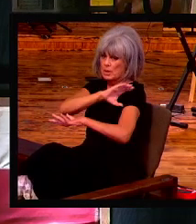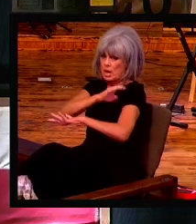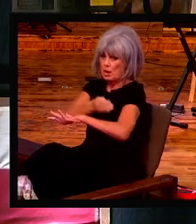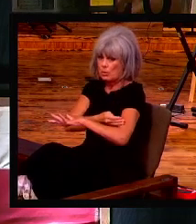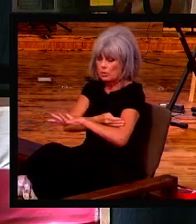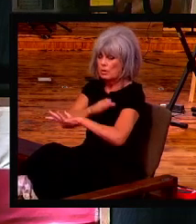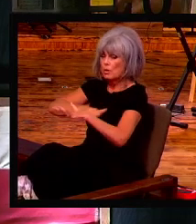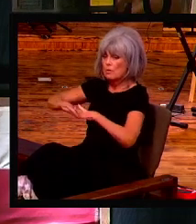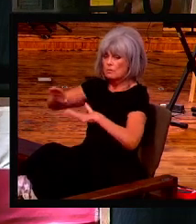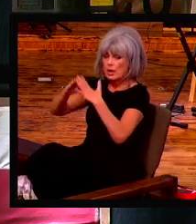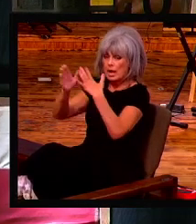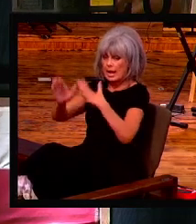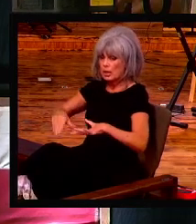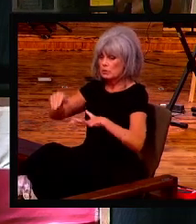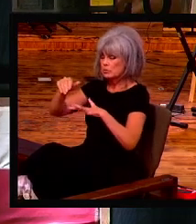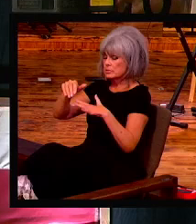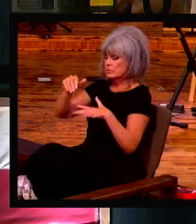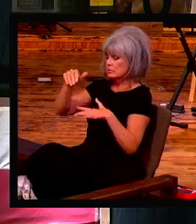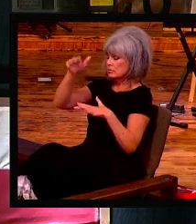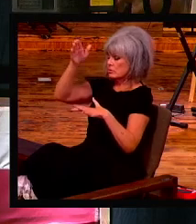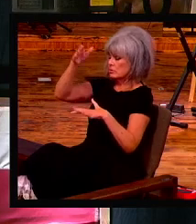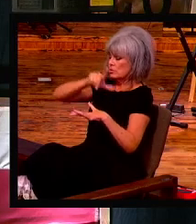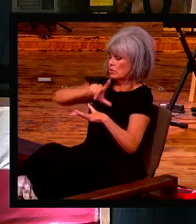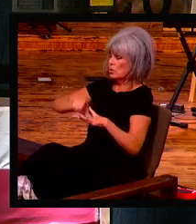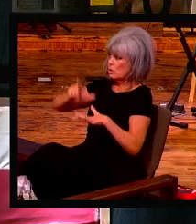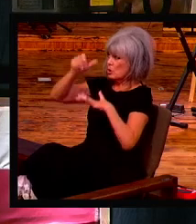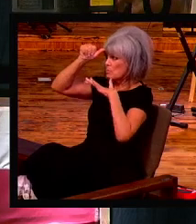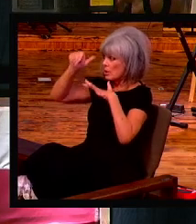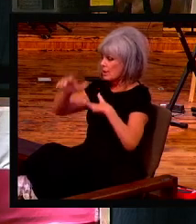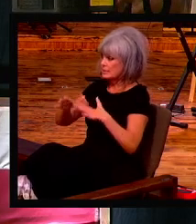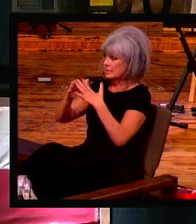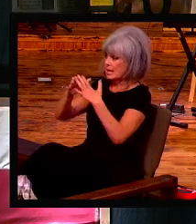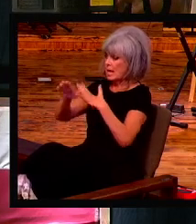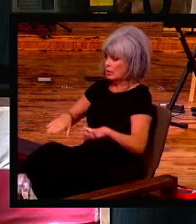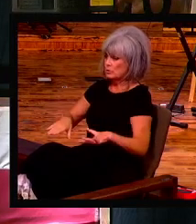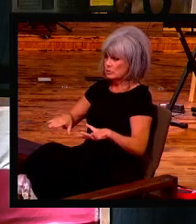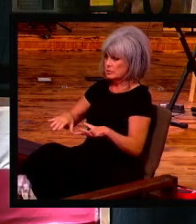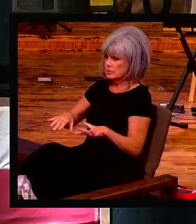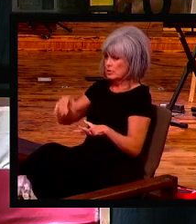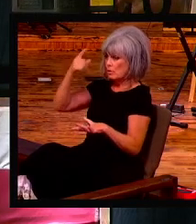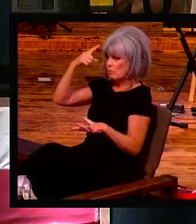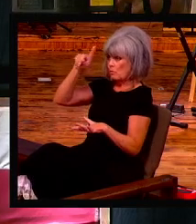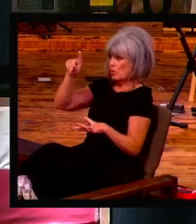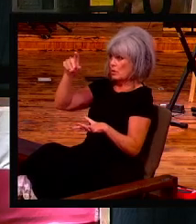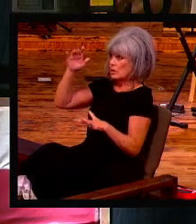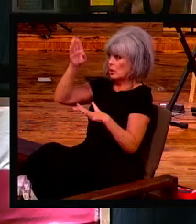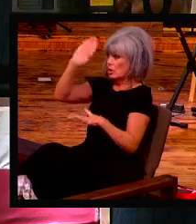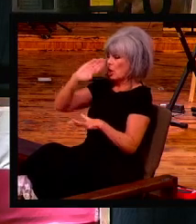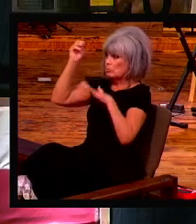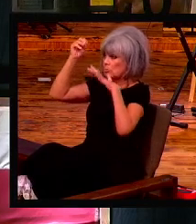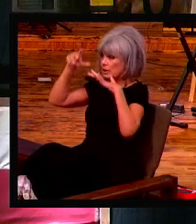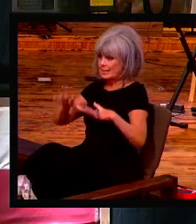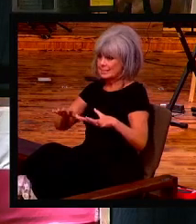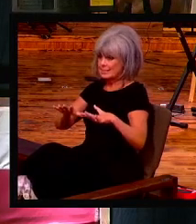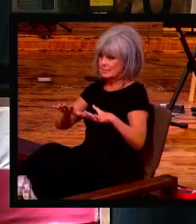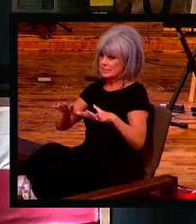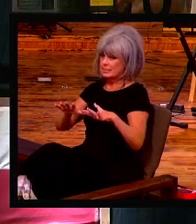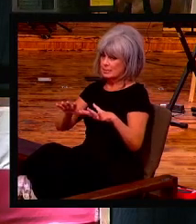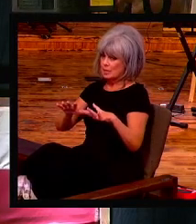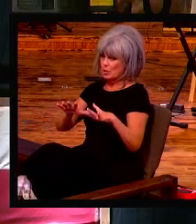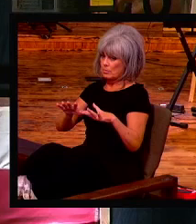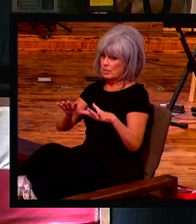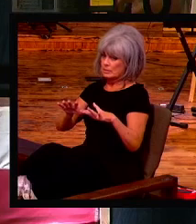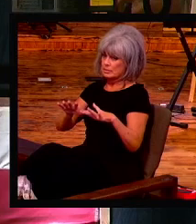and over all that he had, the Lord blessed the Egyptian's house for Joseph's sake. How many know that God will bless your place of